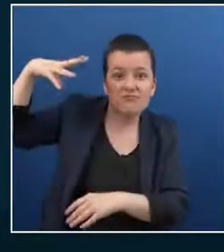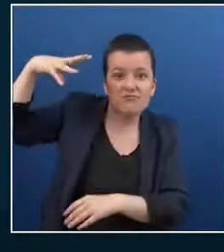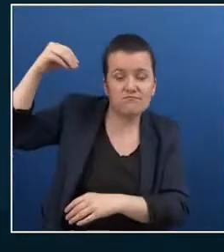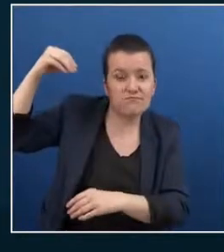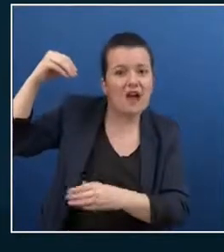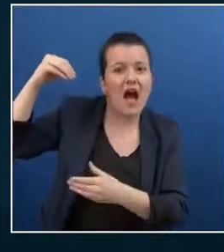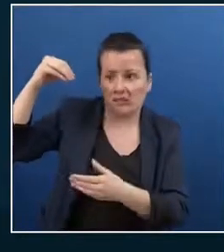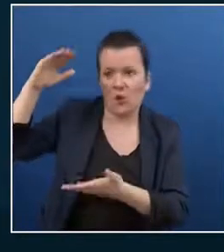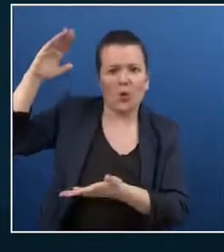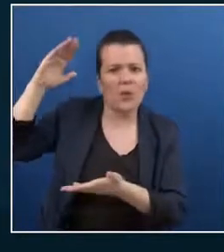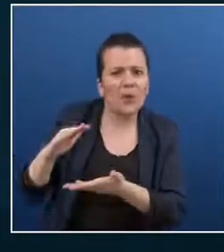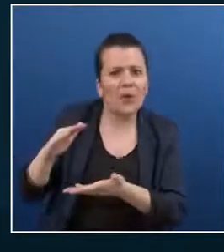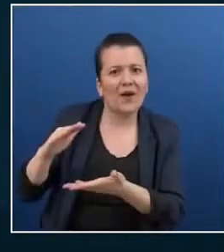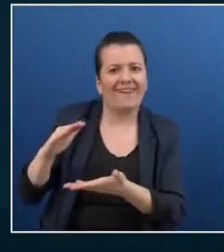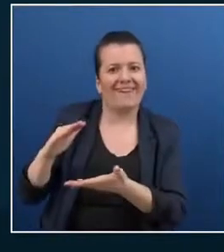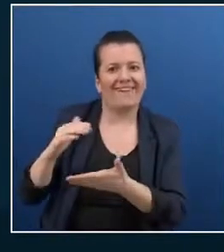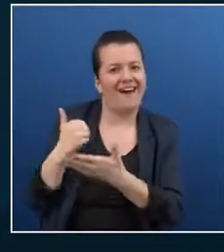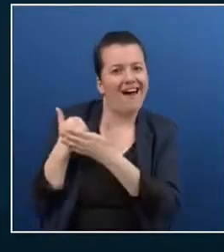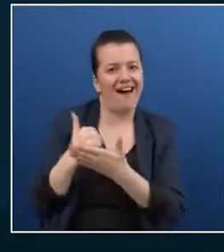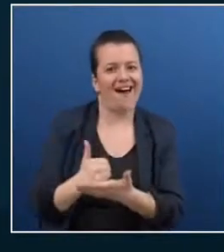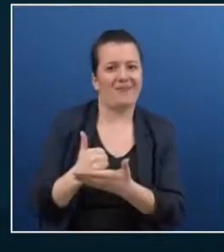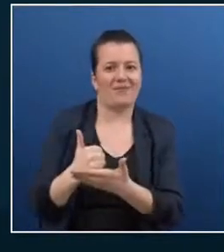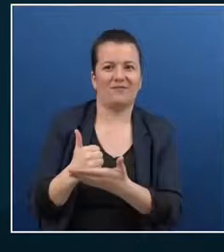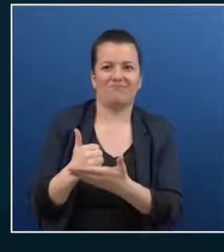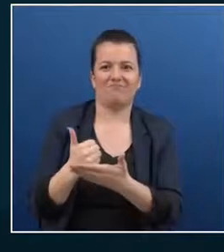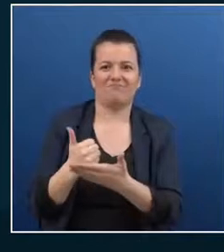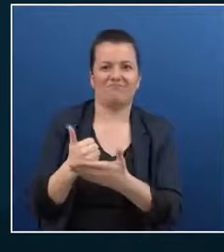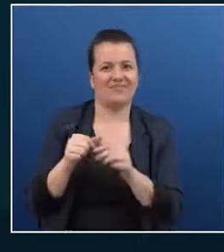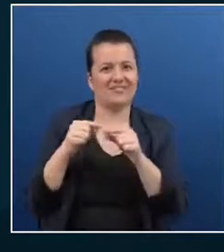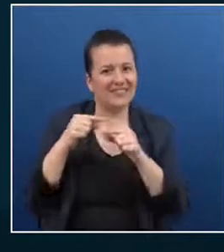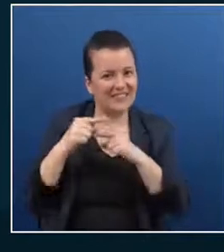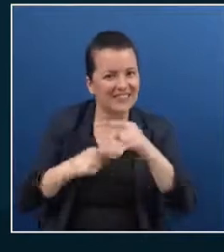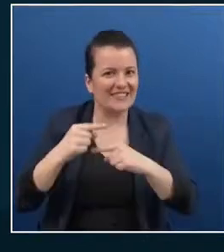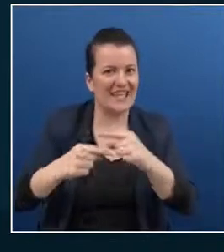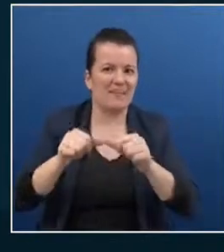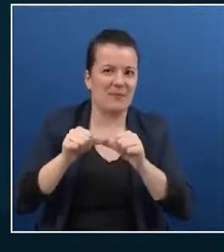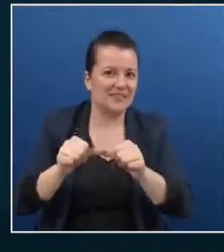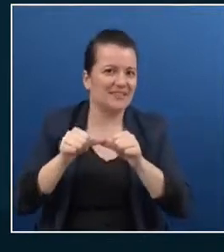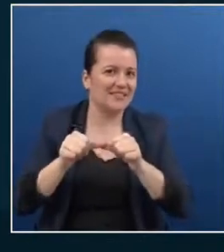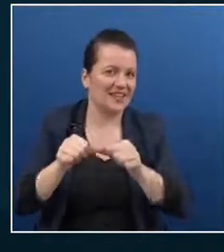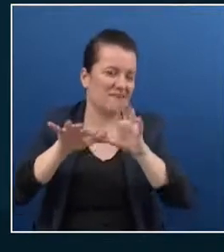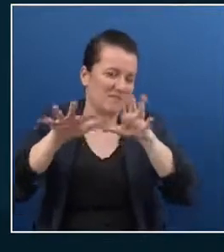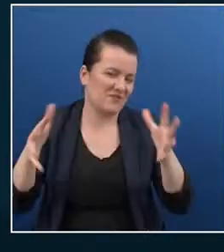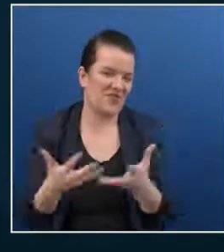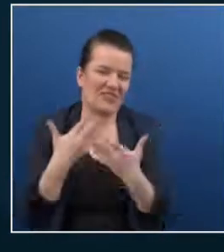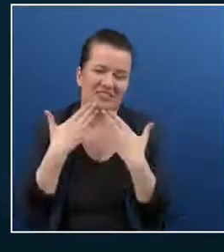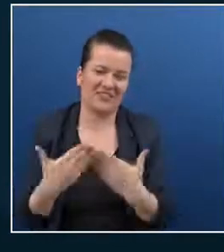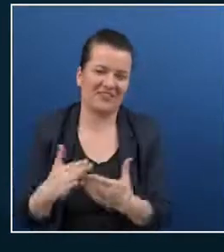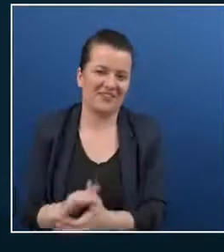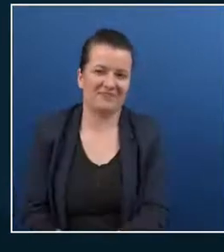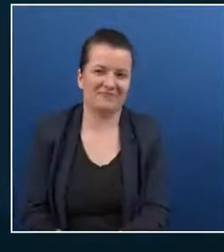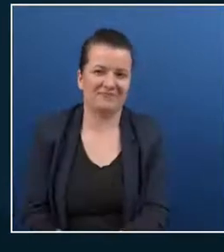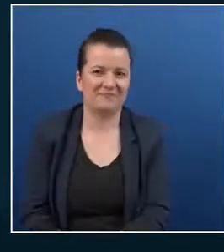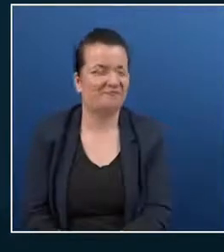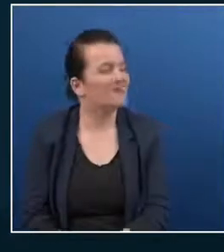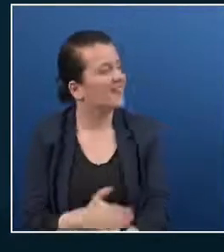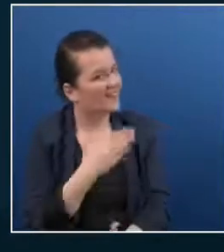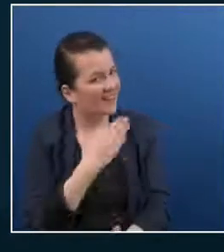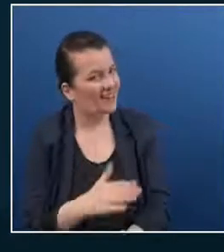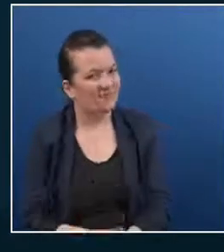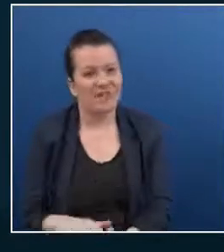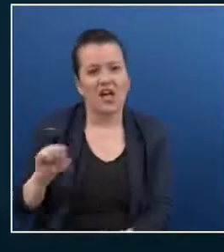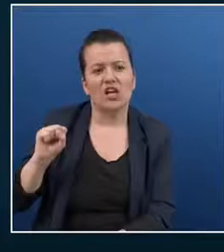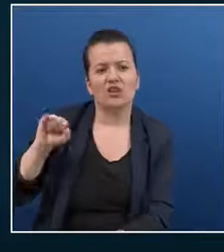contributions that I can do to help for a sustainable world. So thank you for that. Yeah, thank you, Sarah. Such an